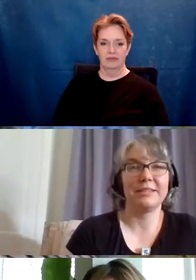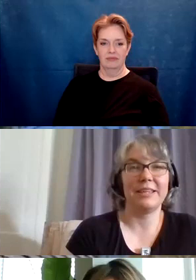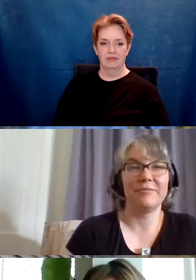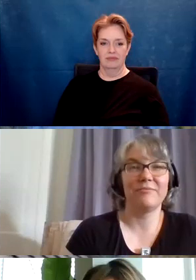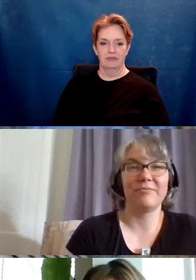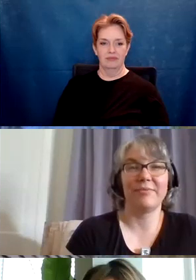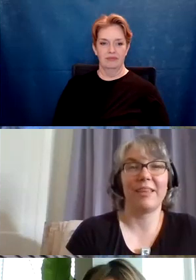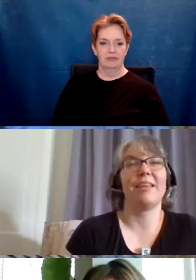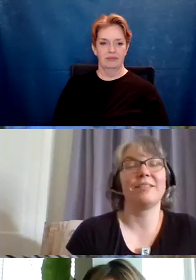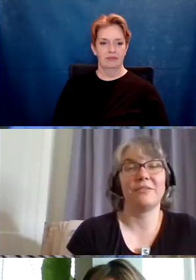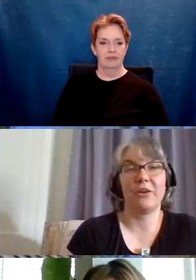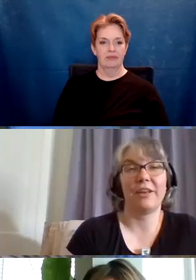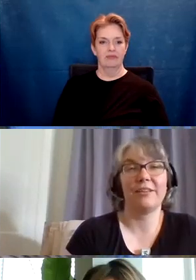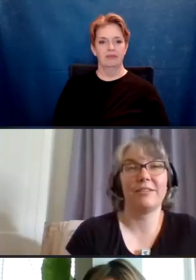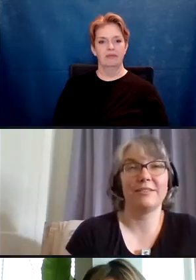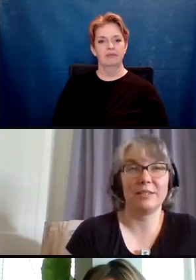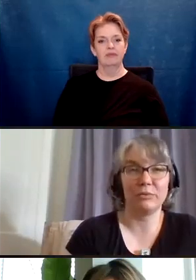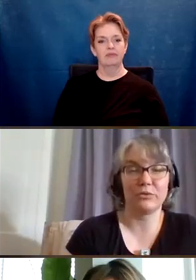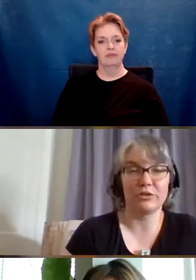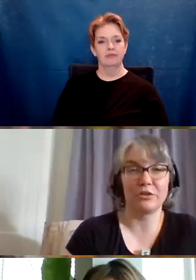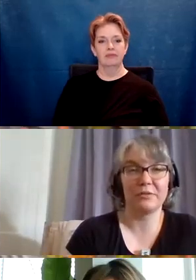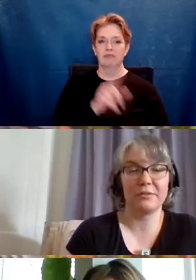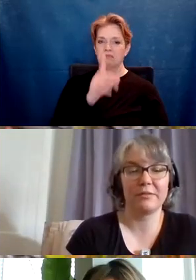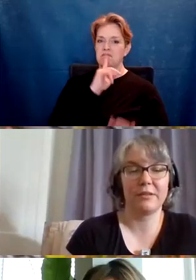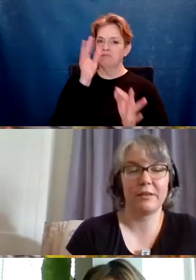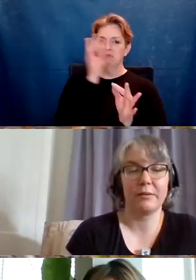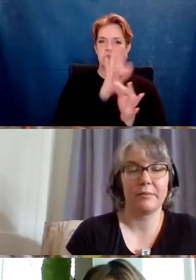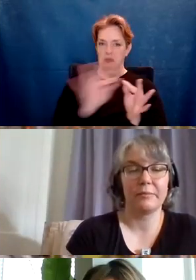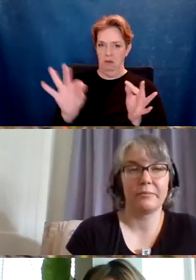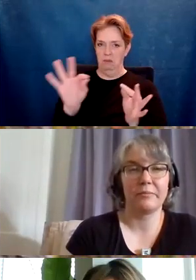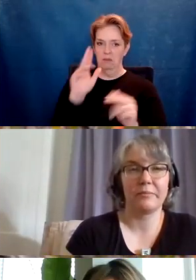As you can see, it's a very simple structure.